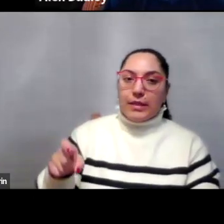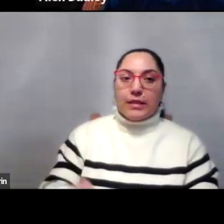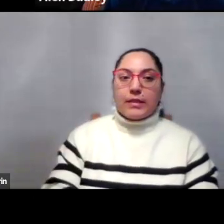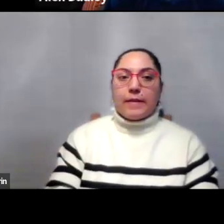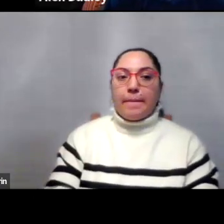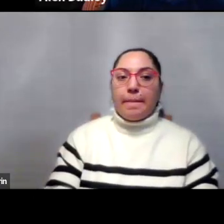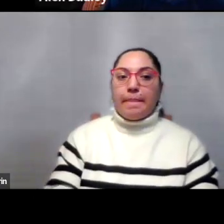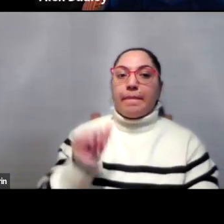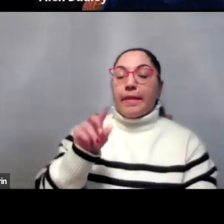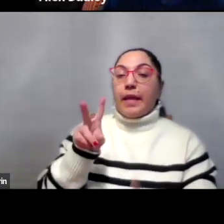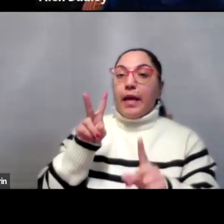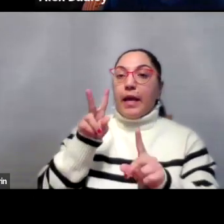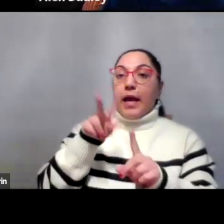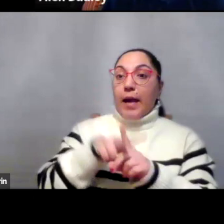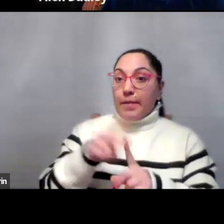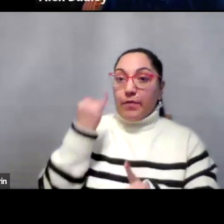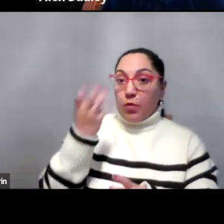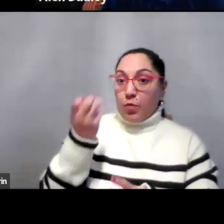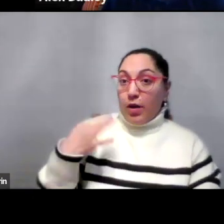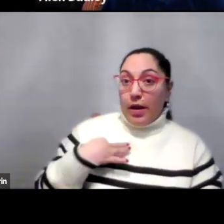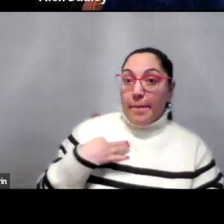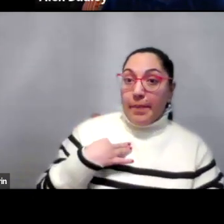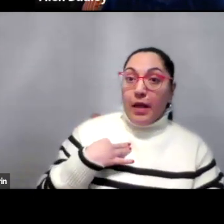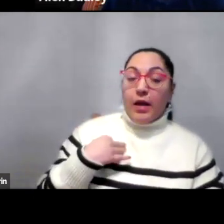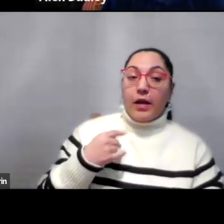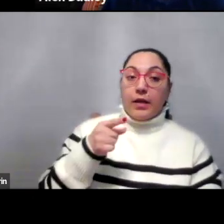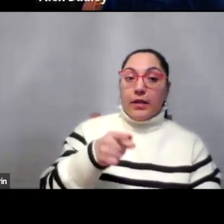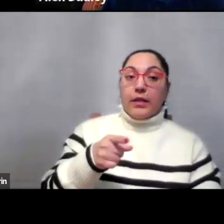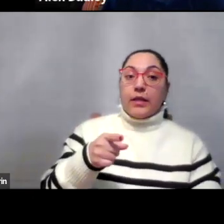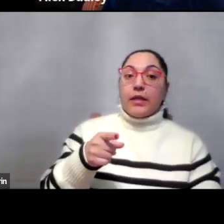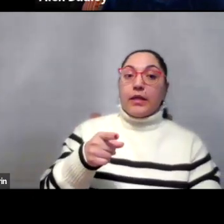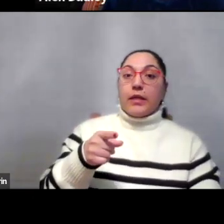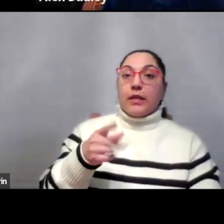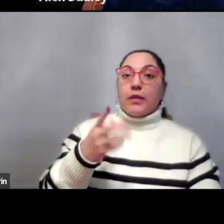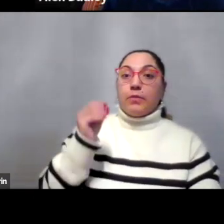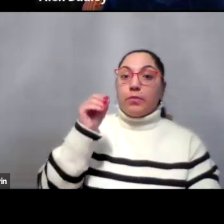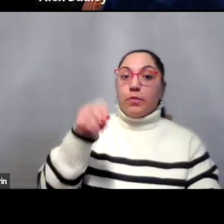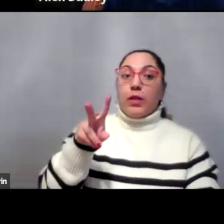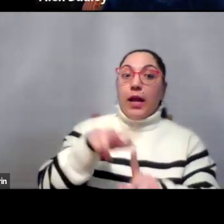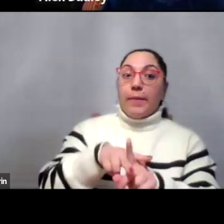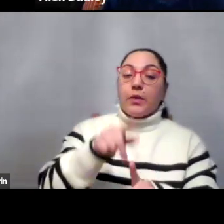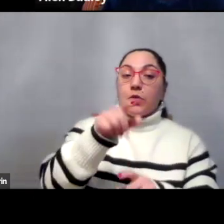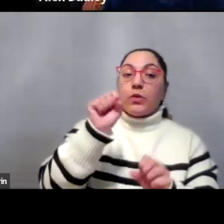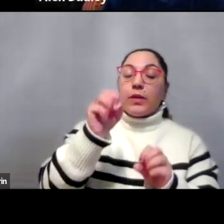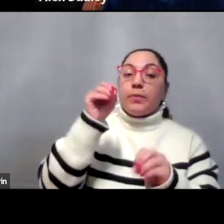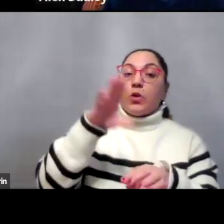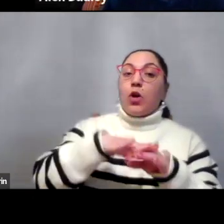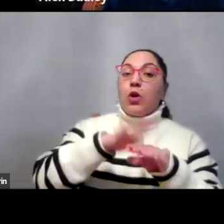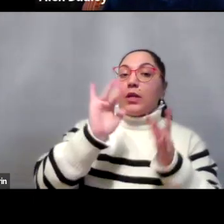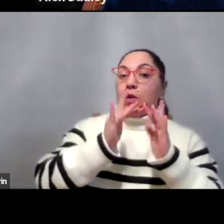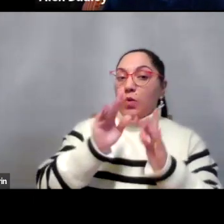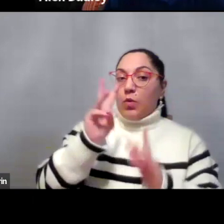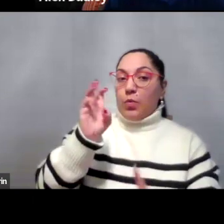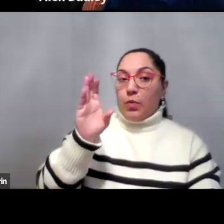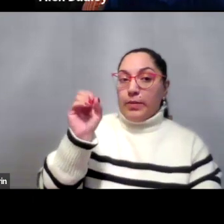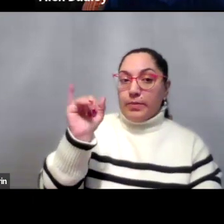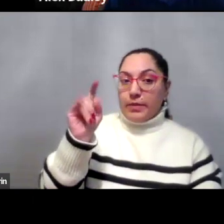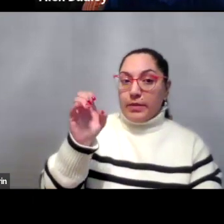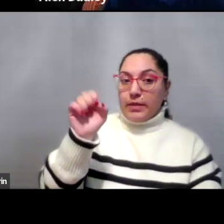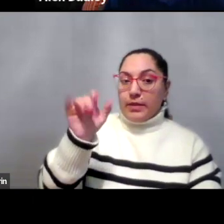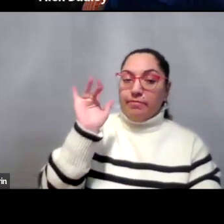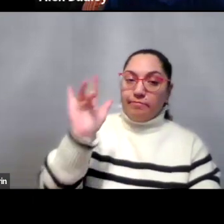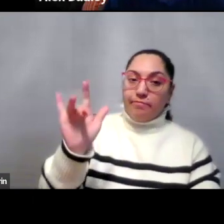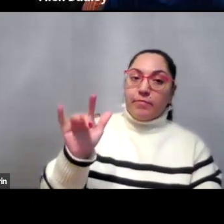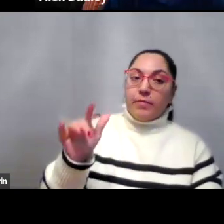The application process, the application itself for all of these programs is on our website. You can click